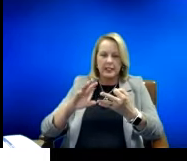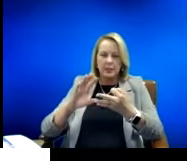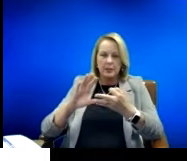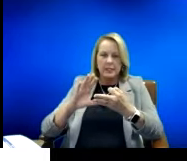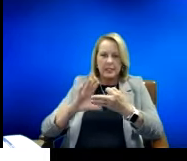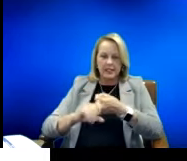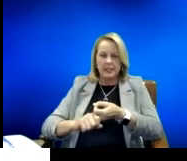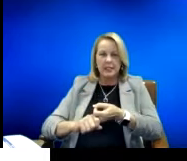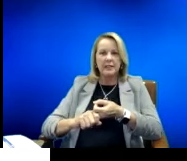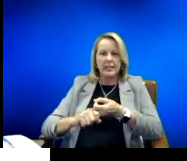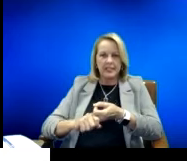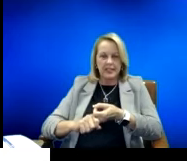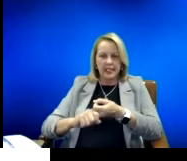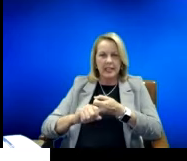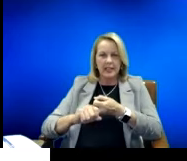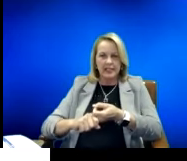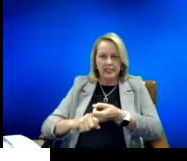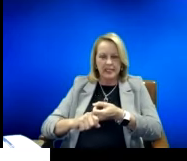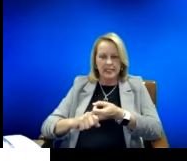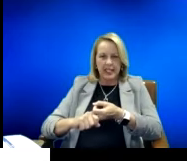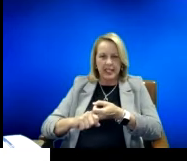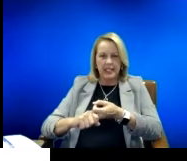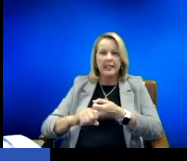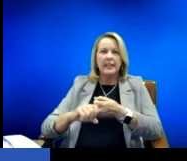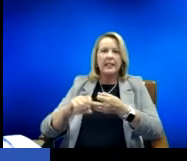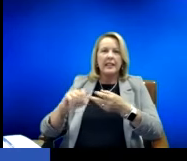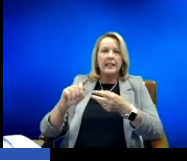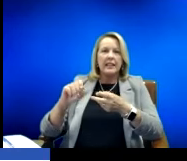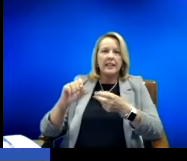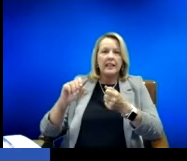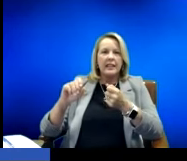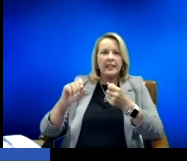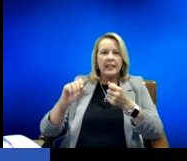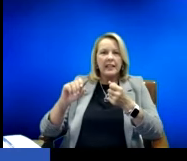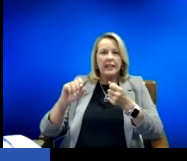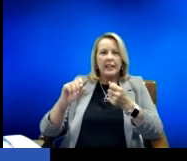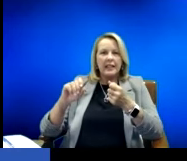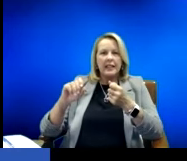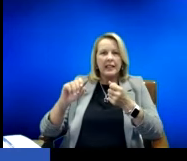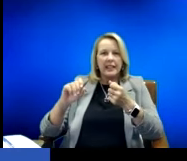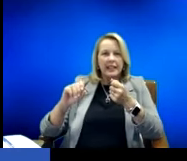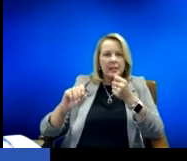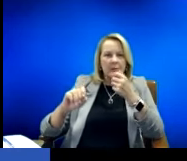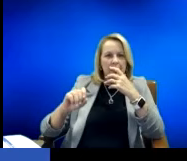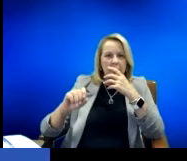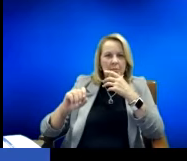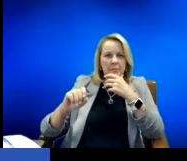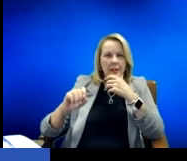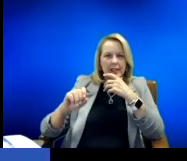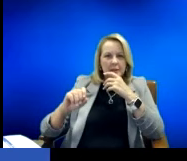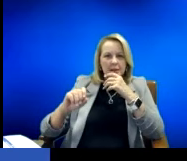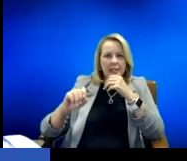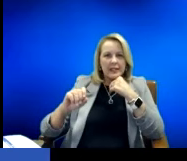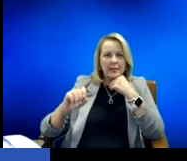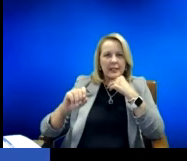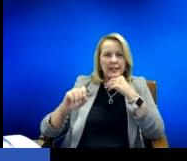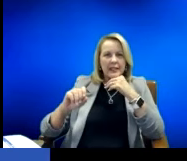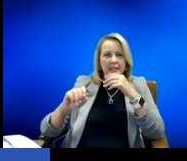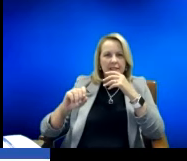eligibility. They are receiving SSI or SSDI. Let me go back to the page real quick. Does it do the beginning? Keep going